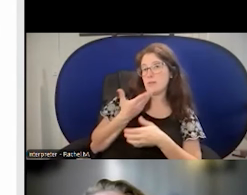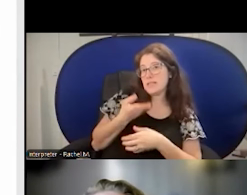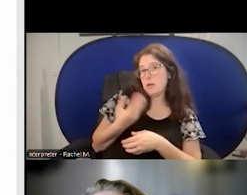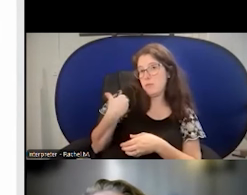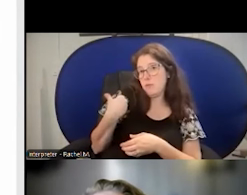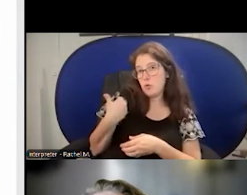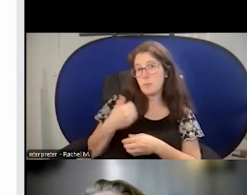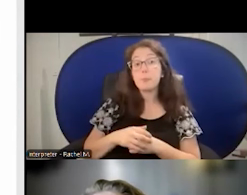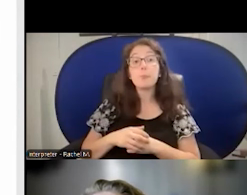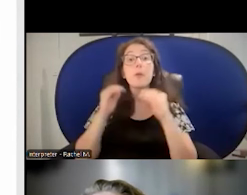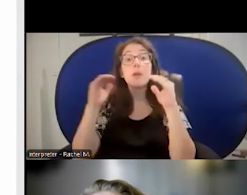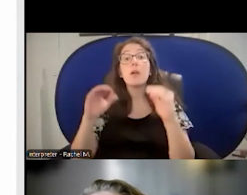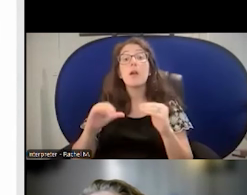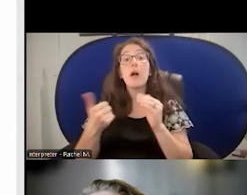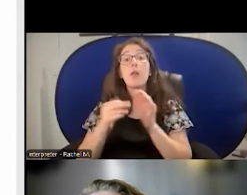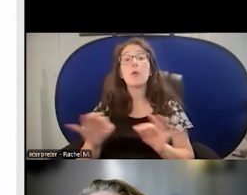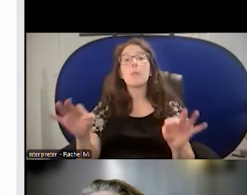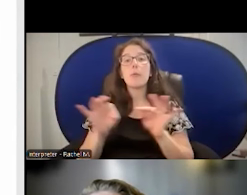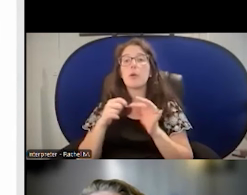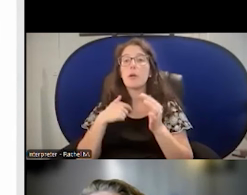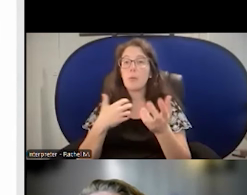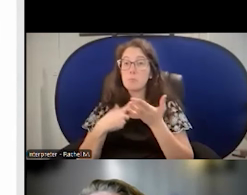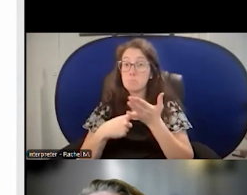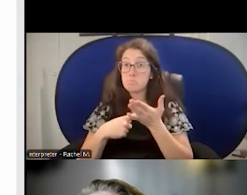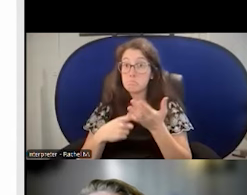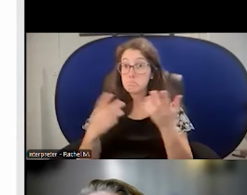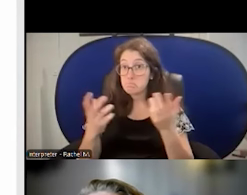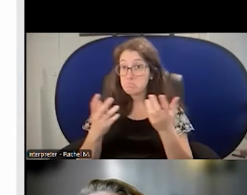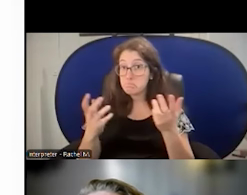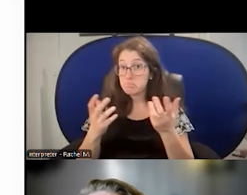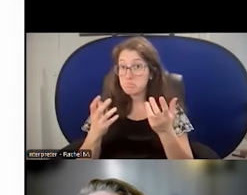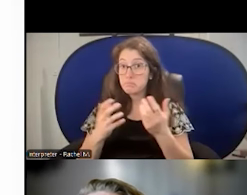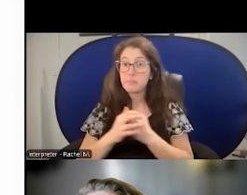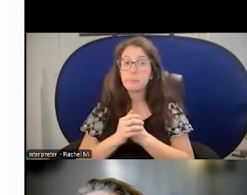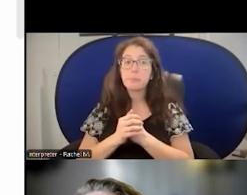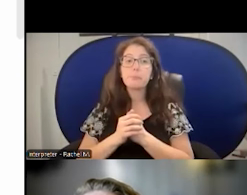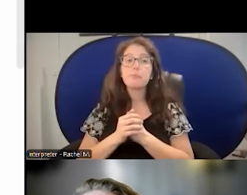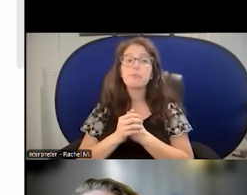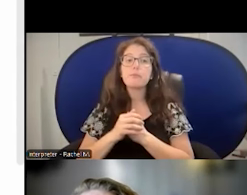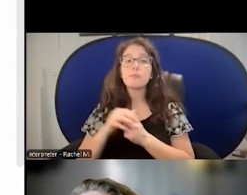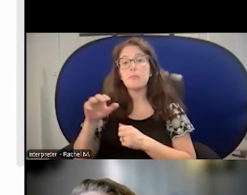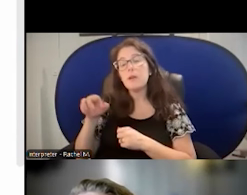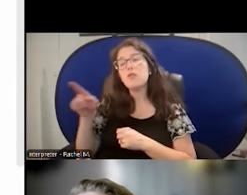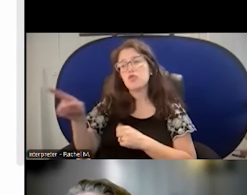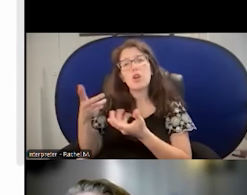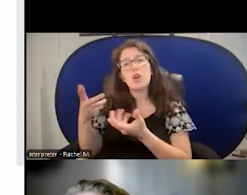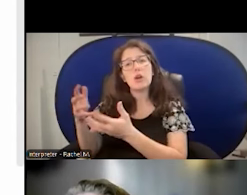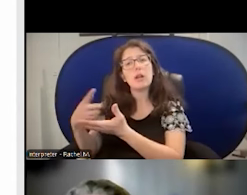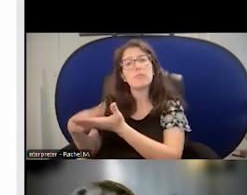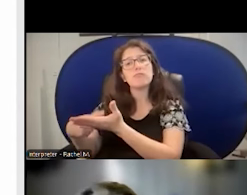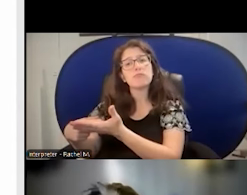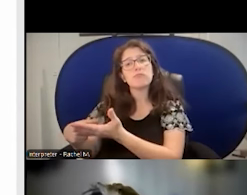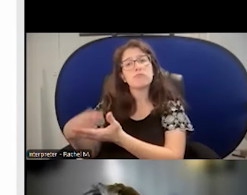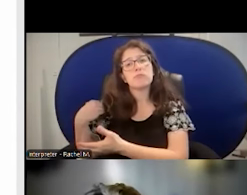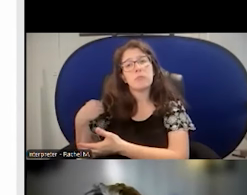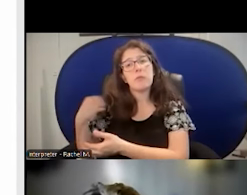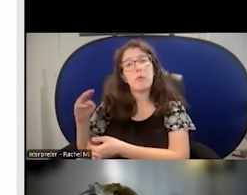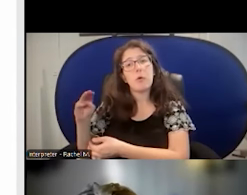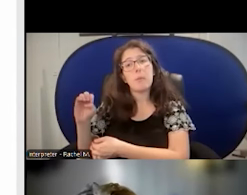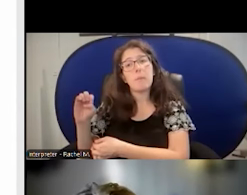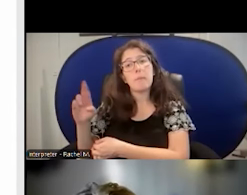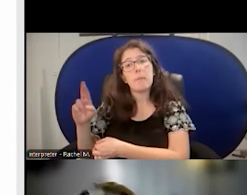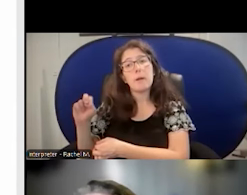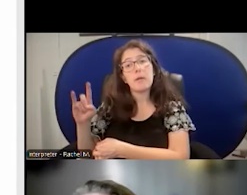Another important thing I want to talk about is that Meredith hit on briefly, but